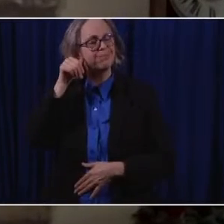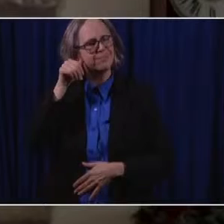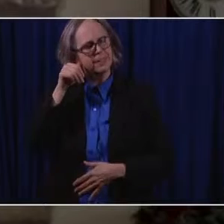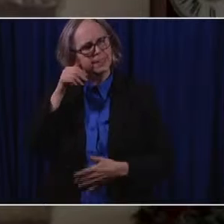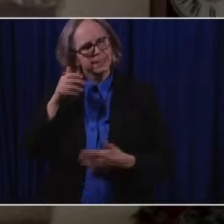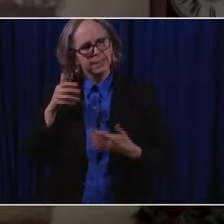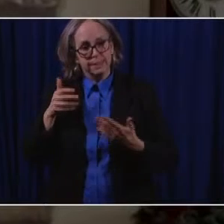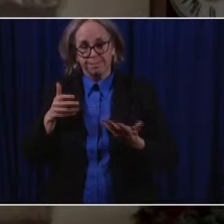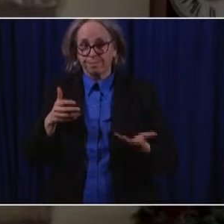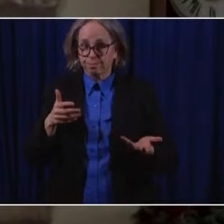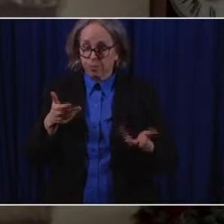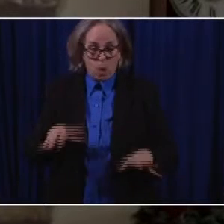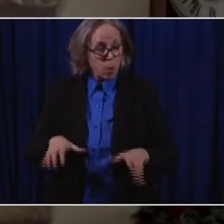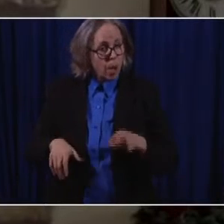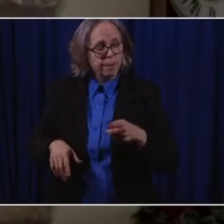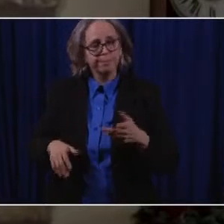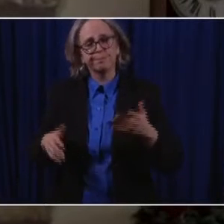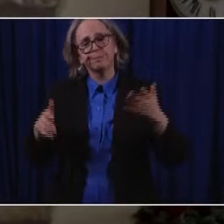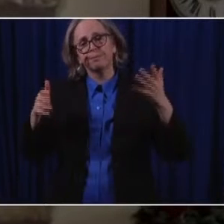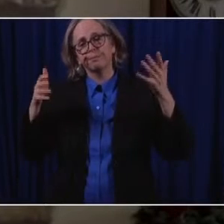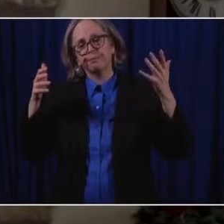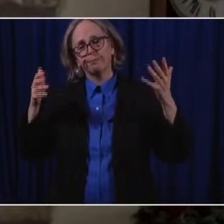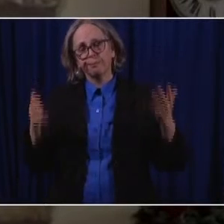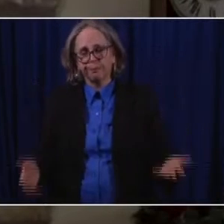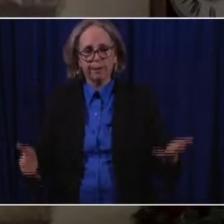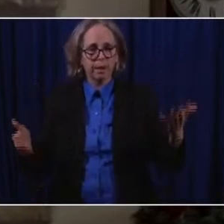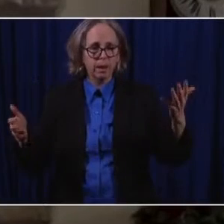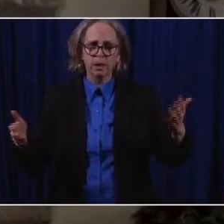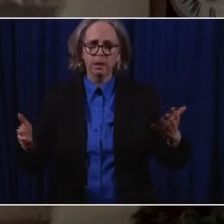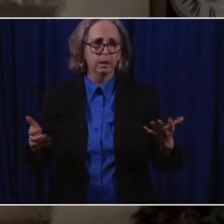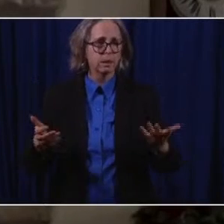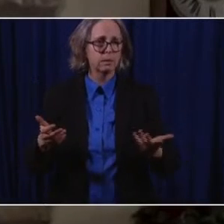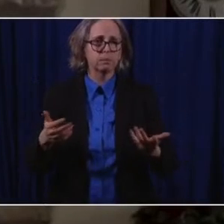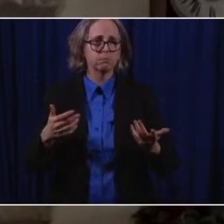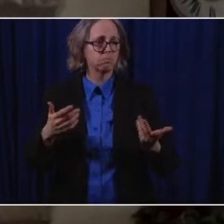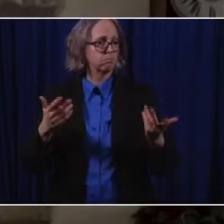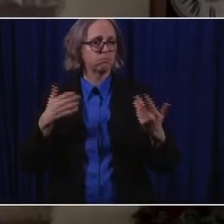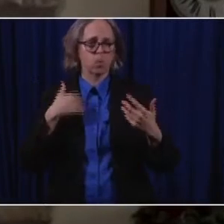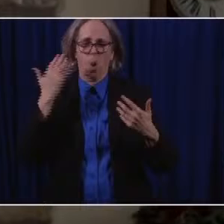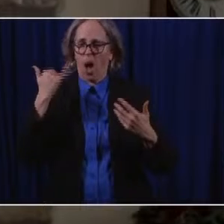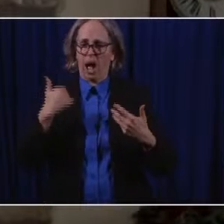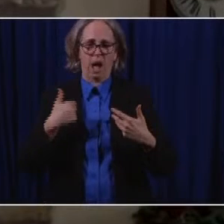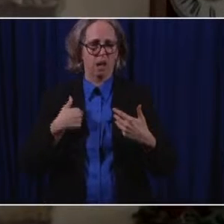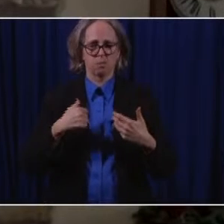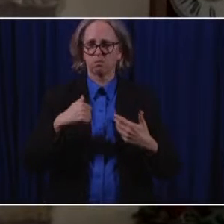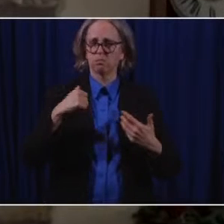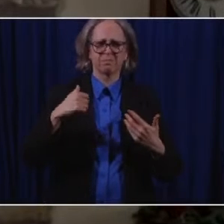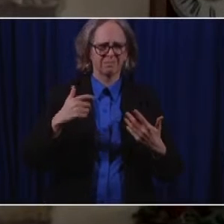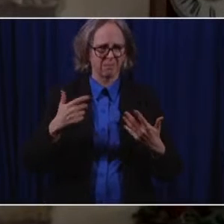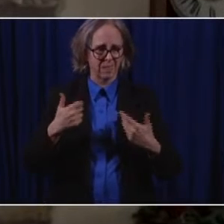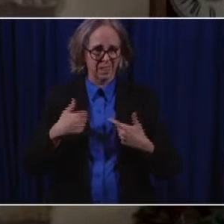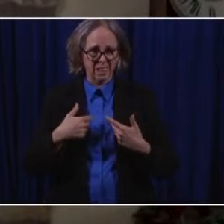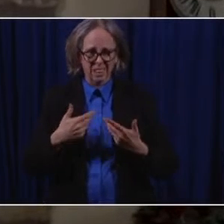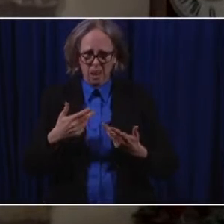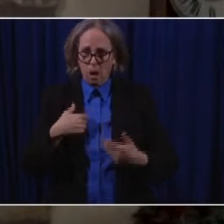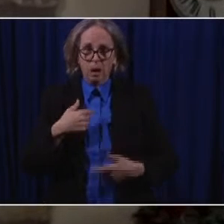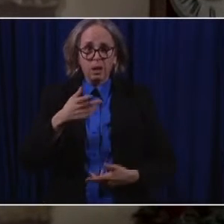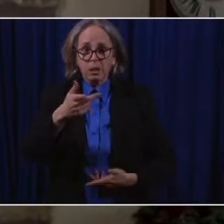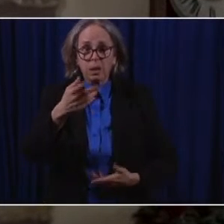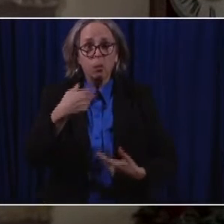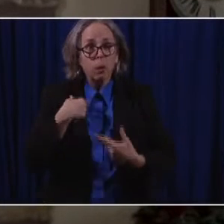mask and to keep a distance. If you don't have a reason to do those things yet, I'll give you a good reason. We need our kids back in